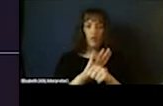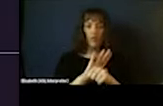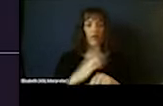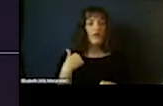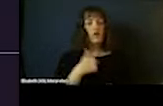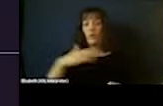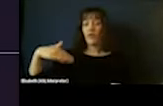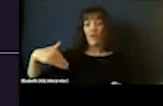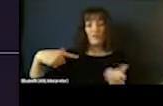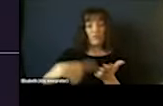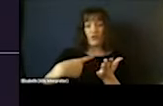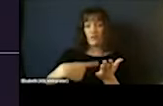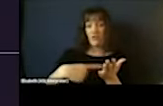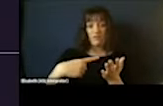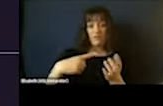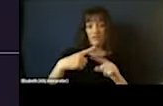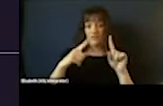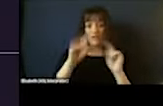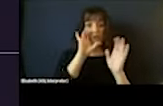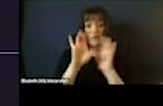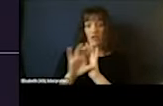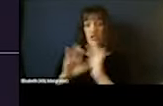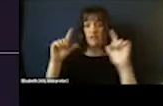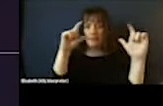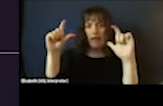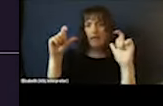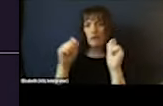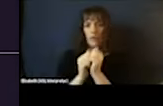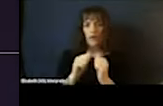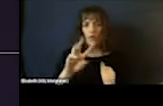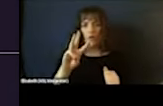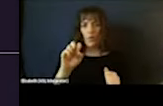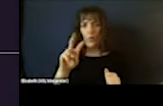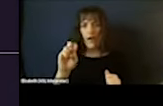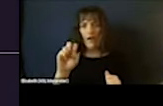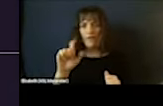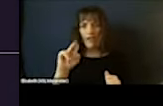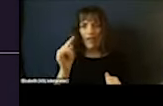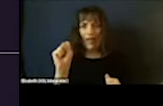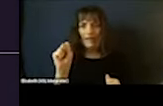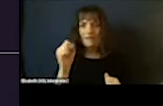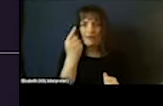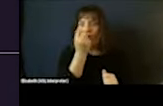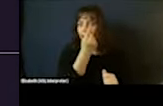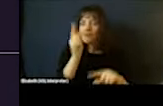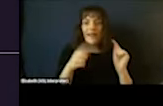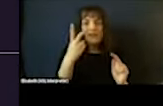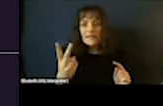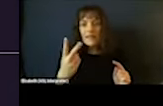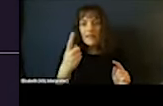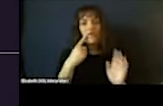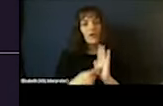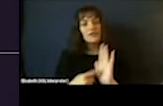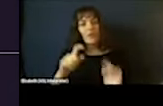taken in wavelengths that the human eye can't even perceive. So images taken in X-ray, in radio wavelengths